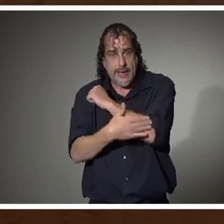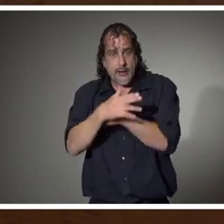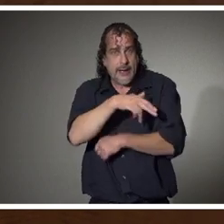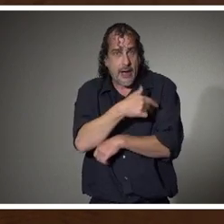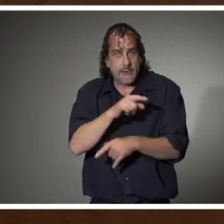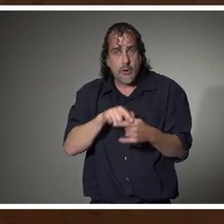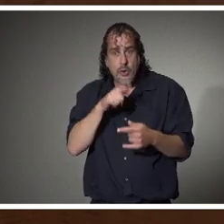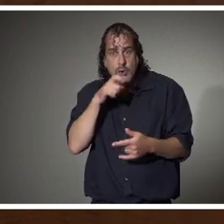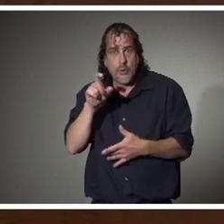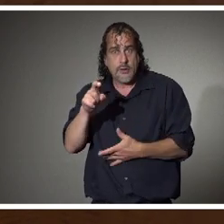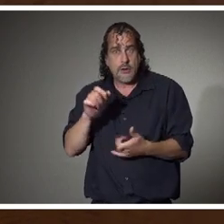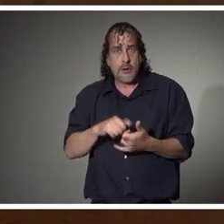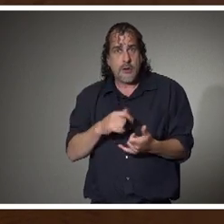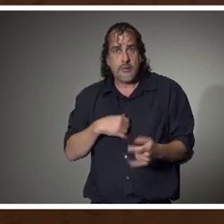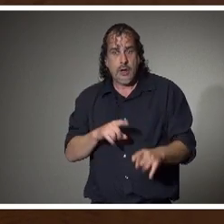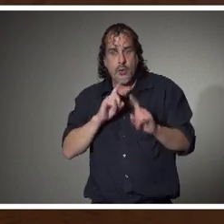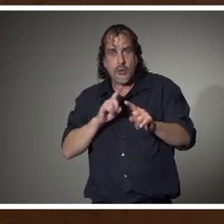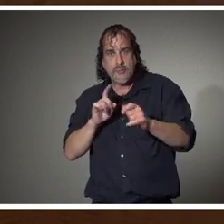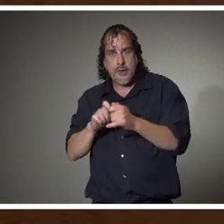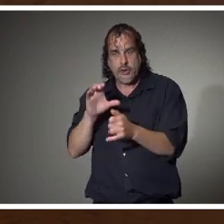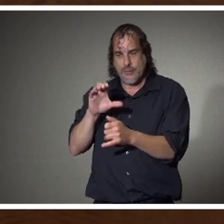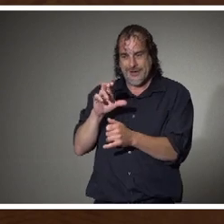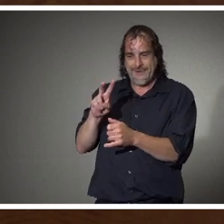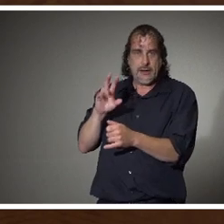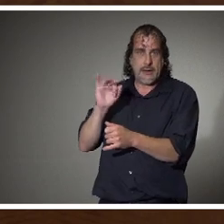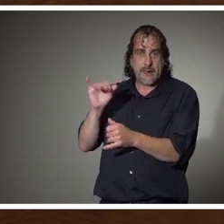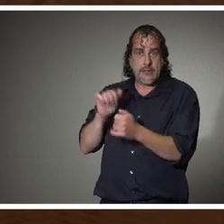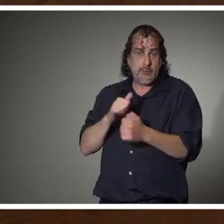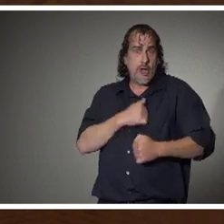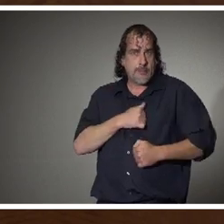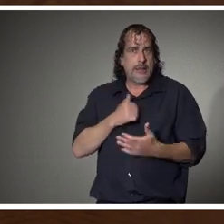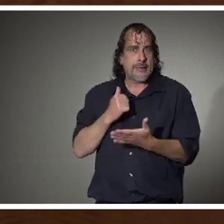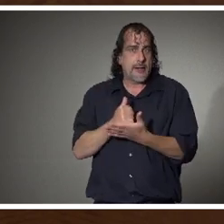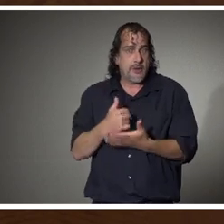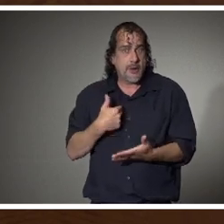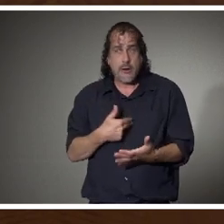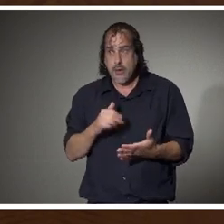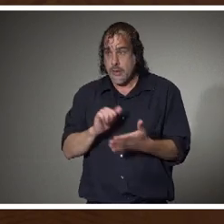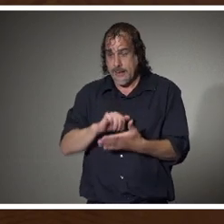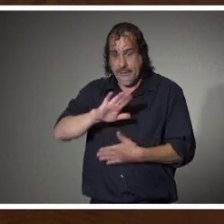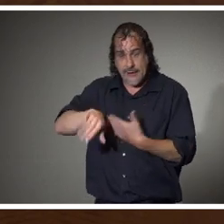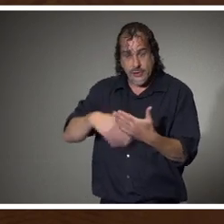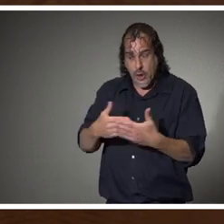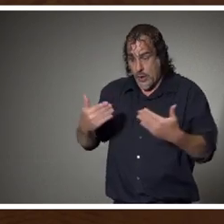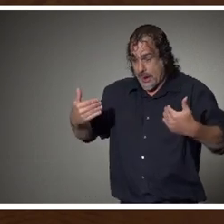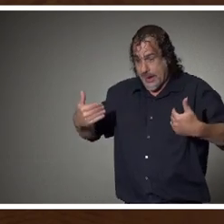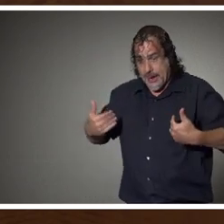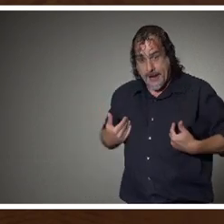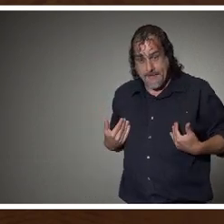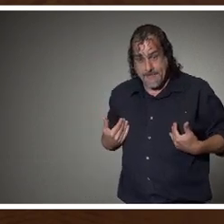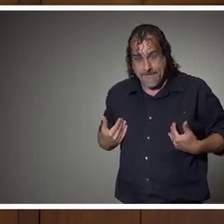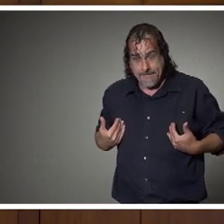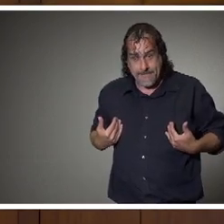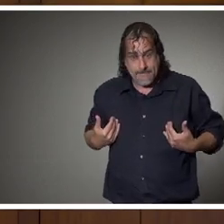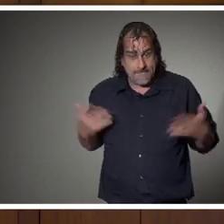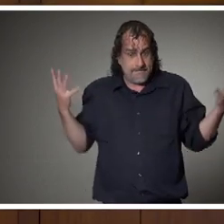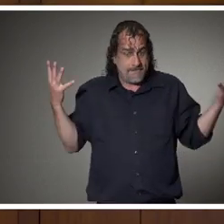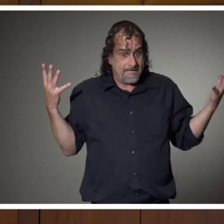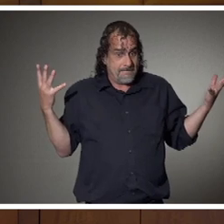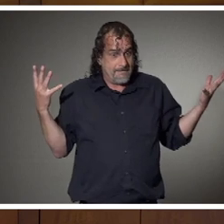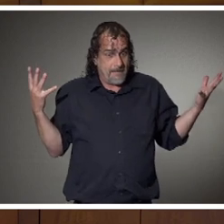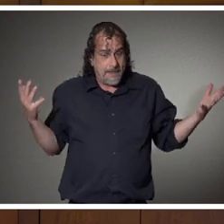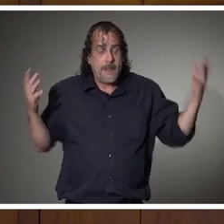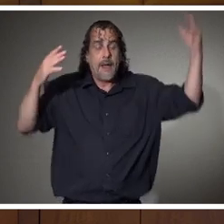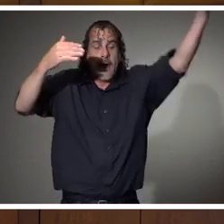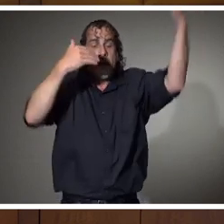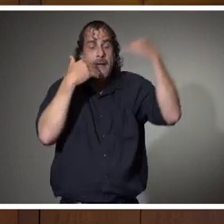as they are responding to this as well. Sir, that's basically all I have at this time. For any questions?